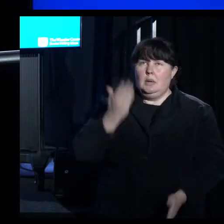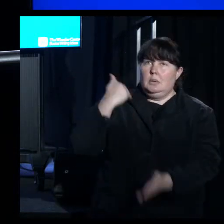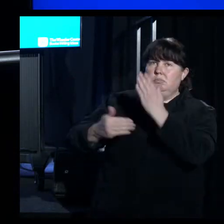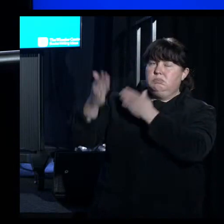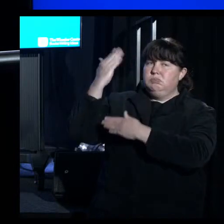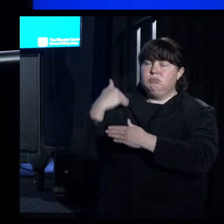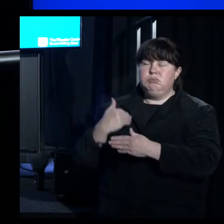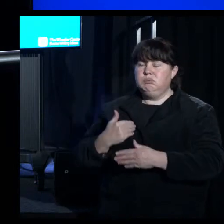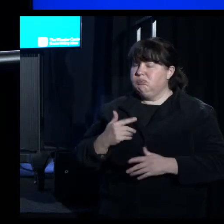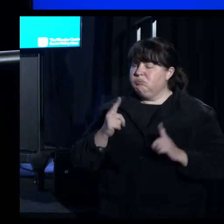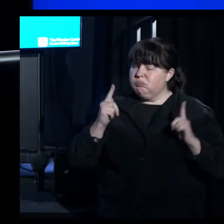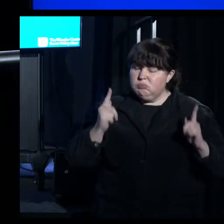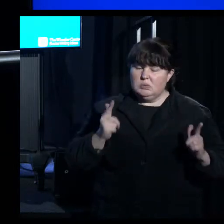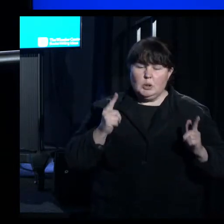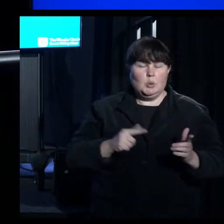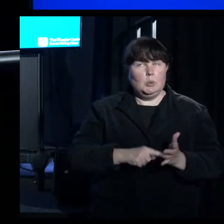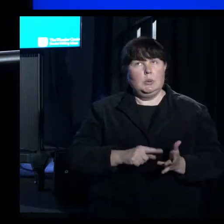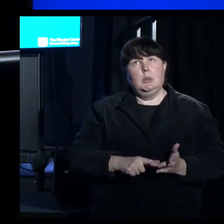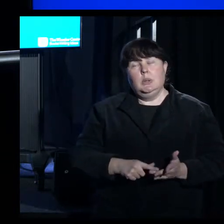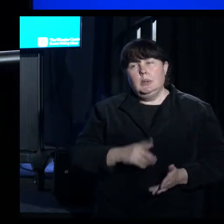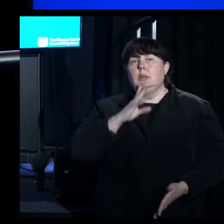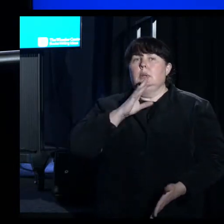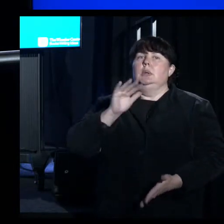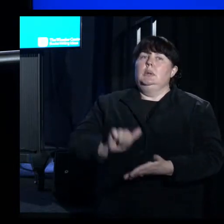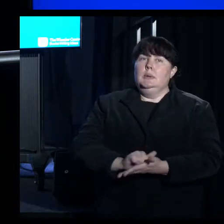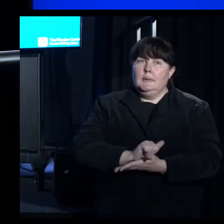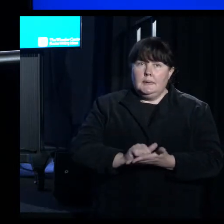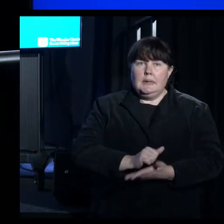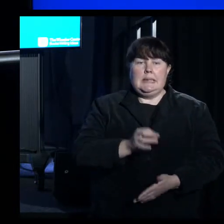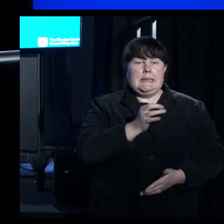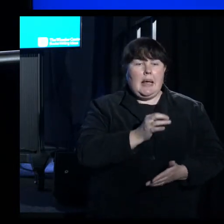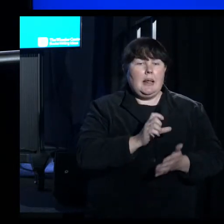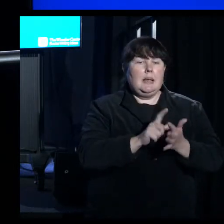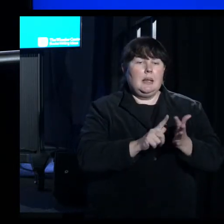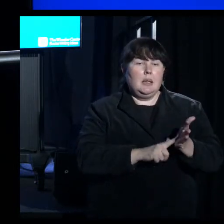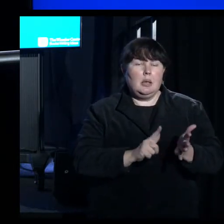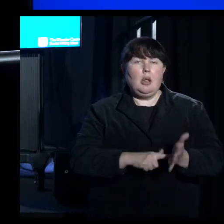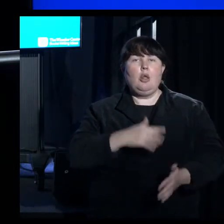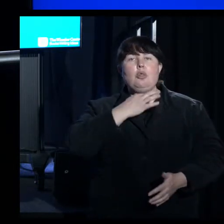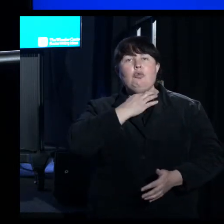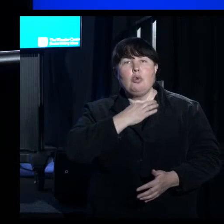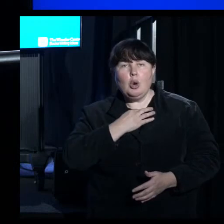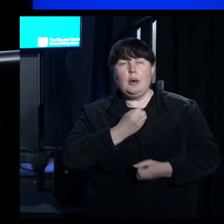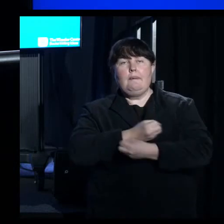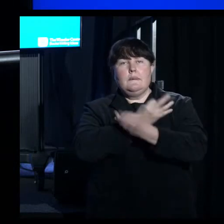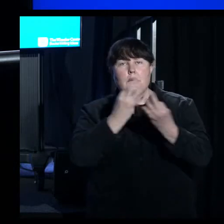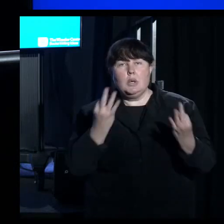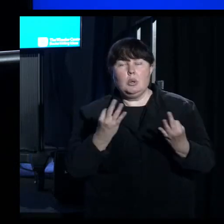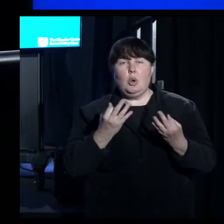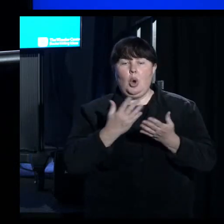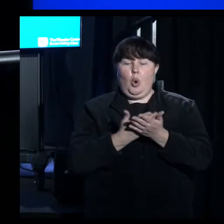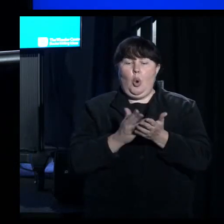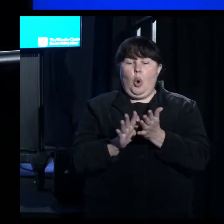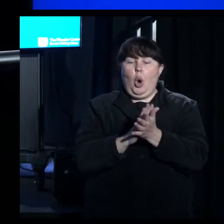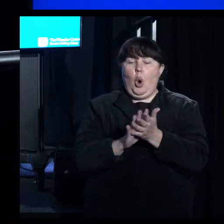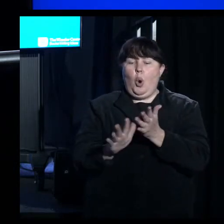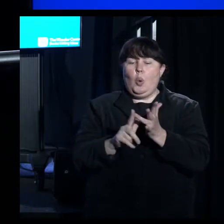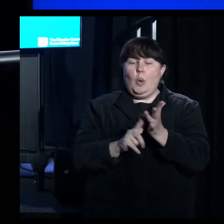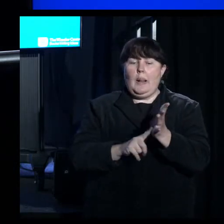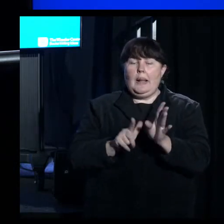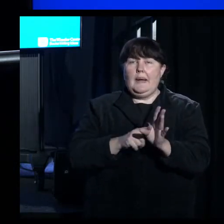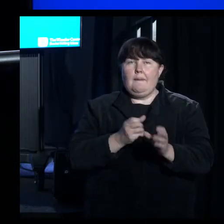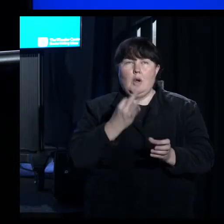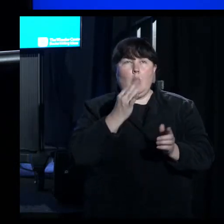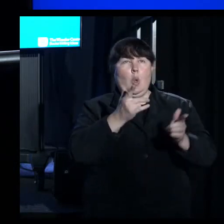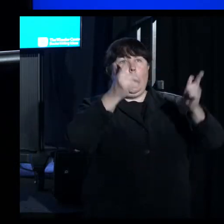The fury, the gun, the cell, the throat, nothing more holy, nothing more left to lose, no Lord, no